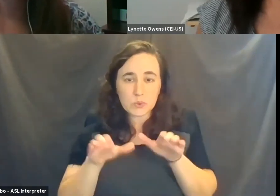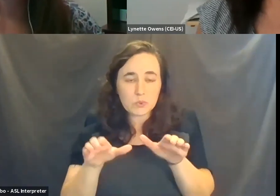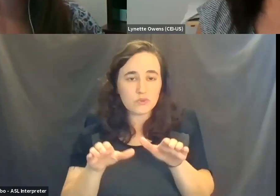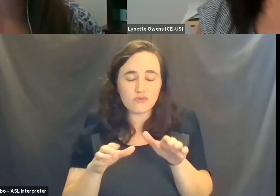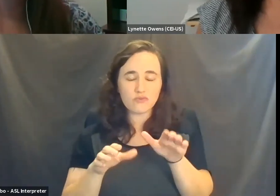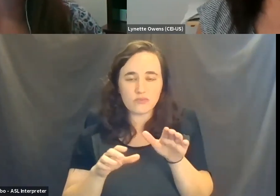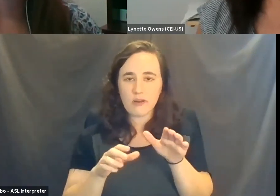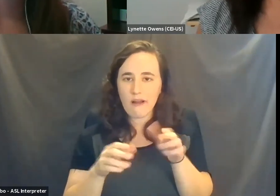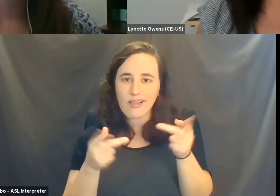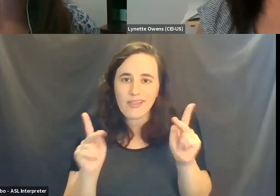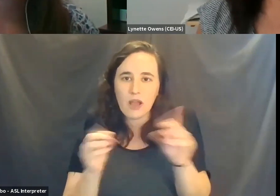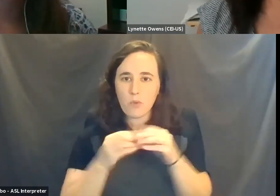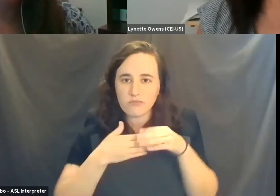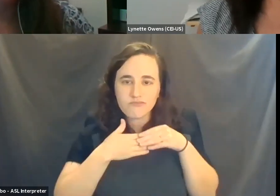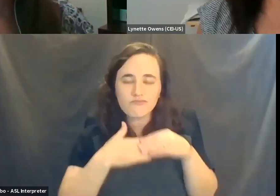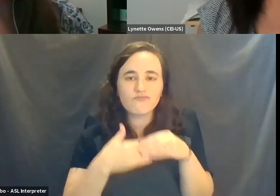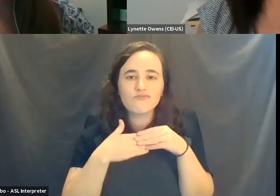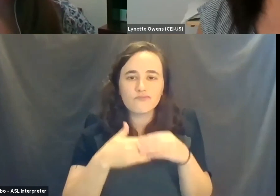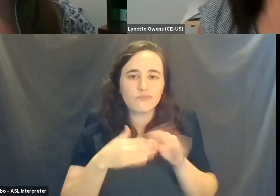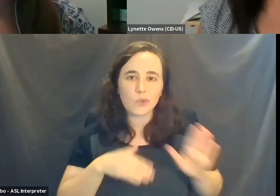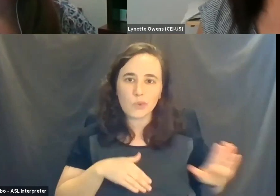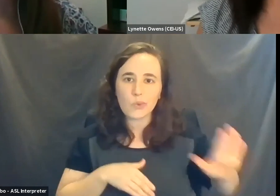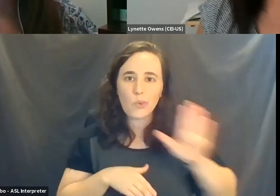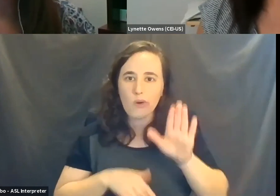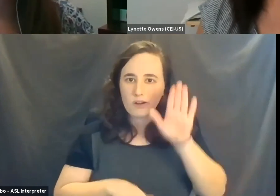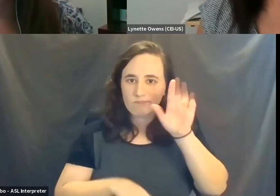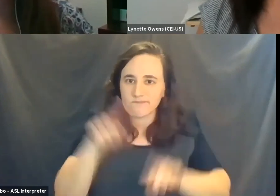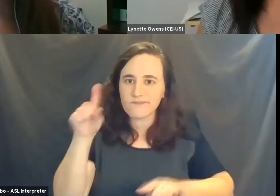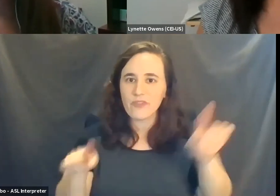for all of the different ways that